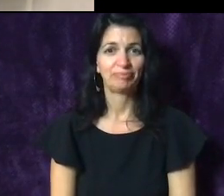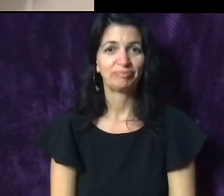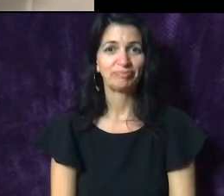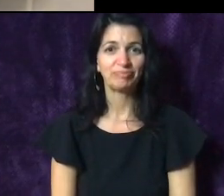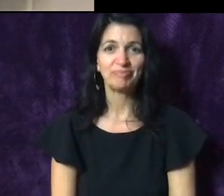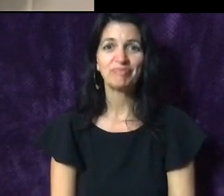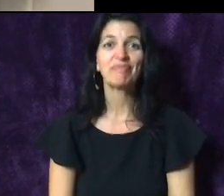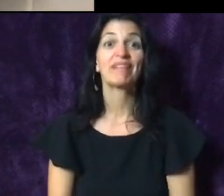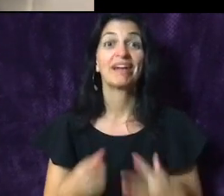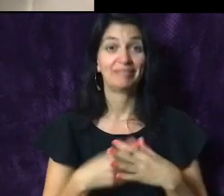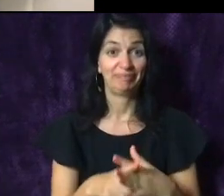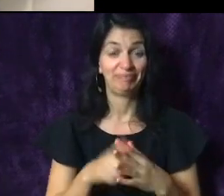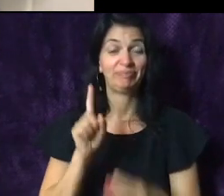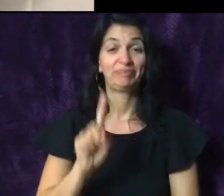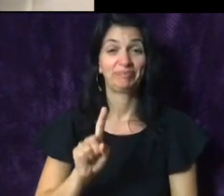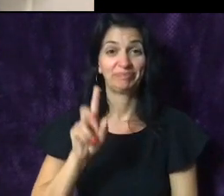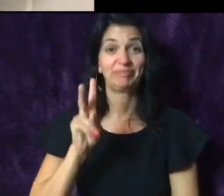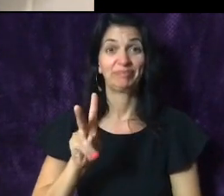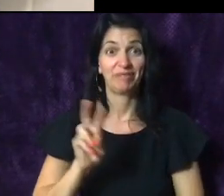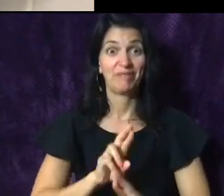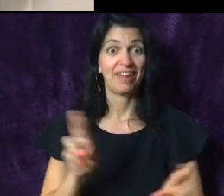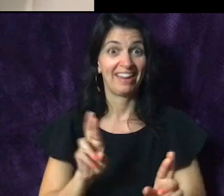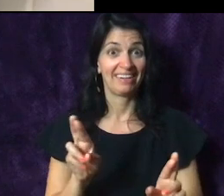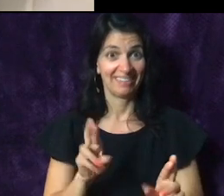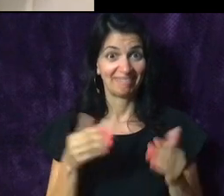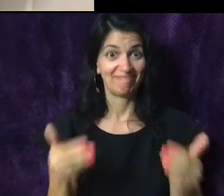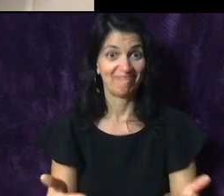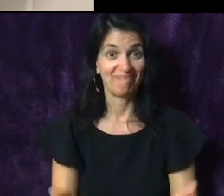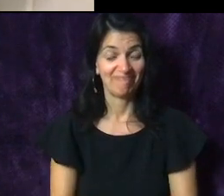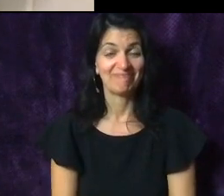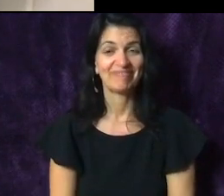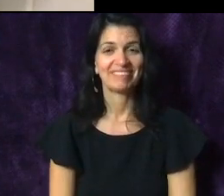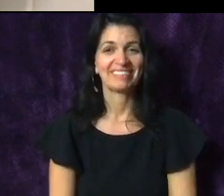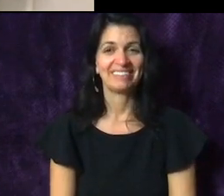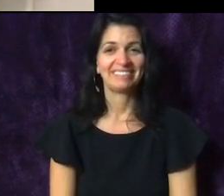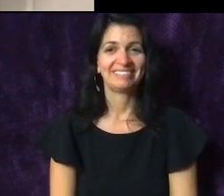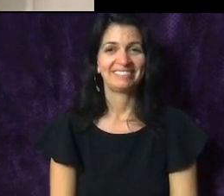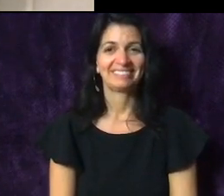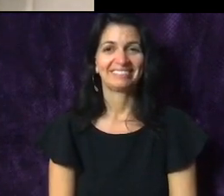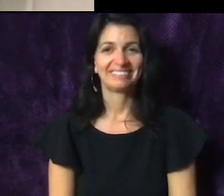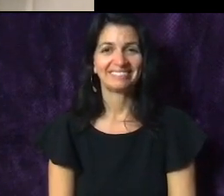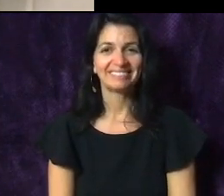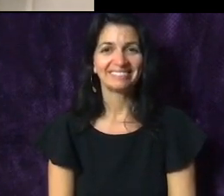1, 2, ready, and. La